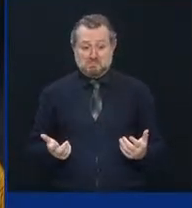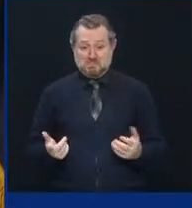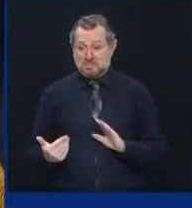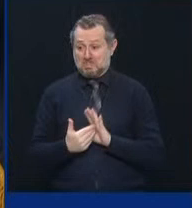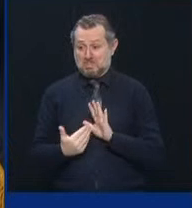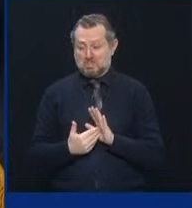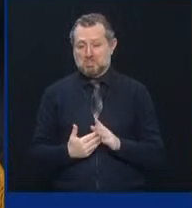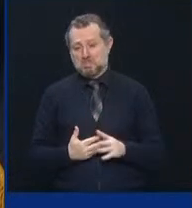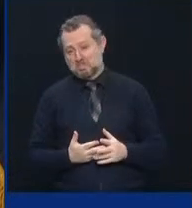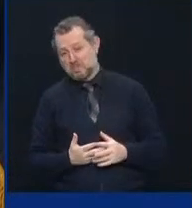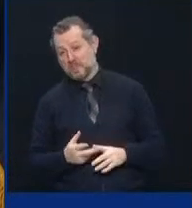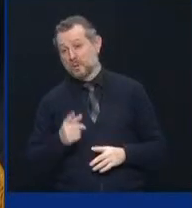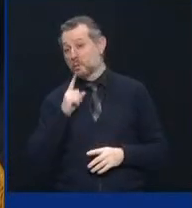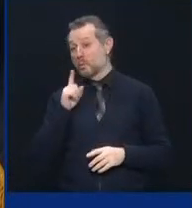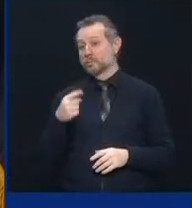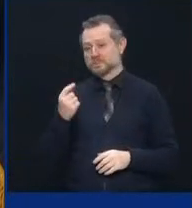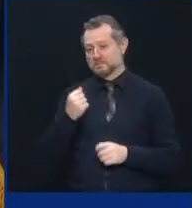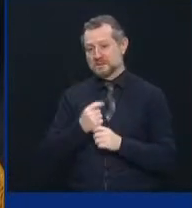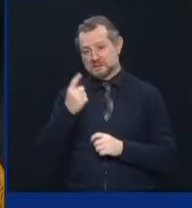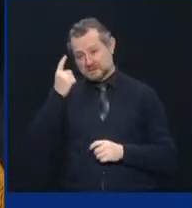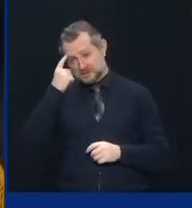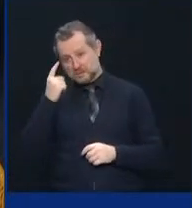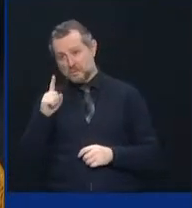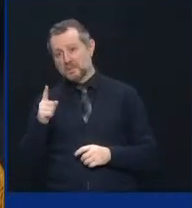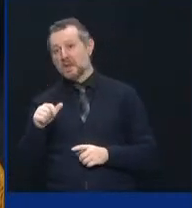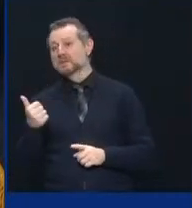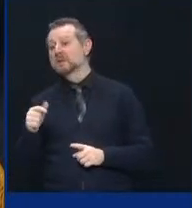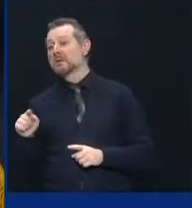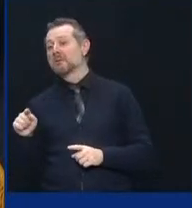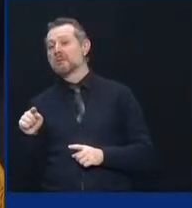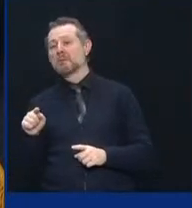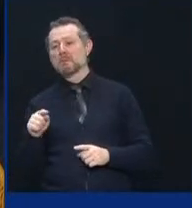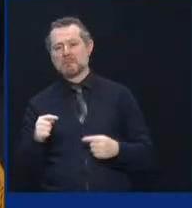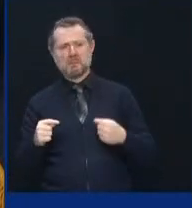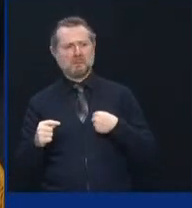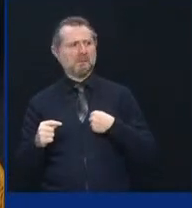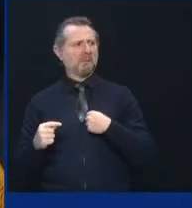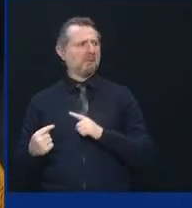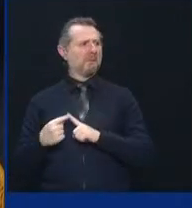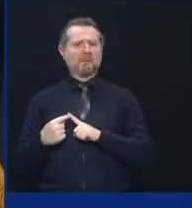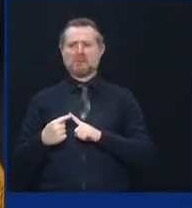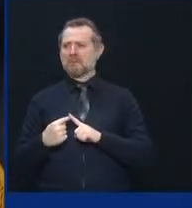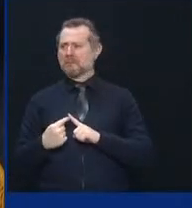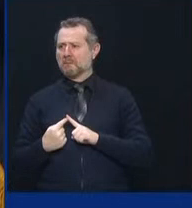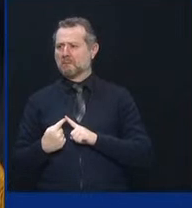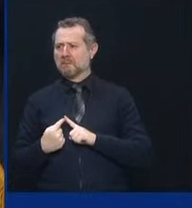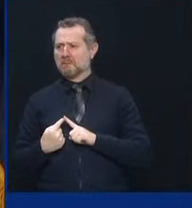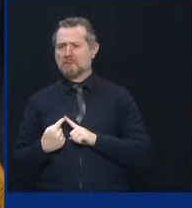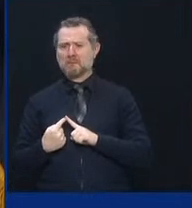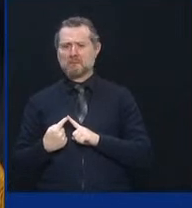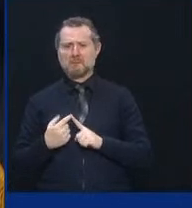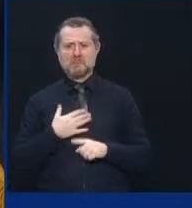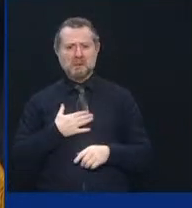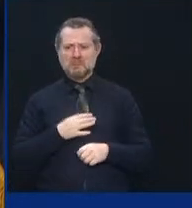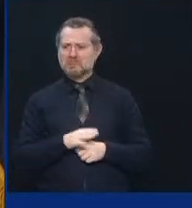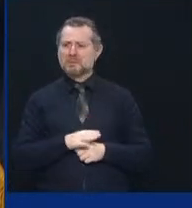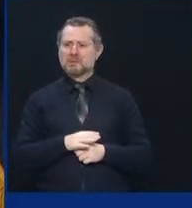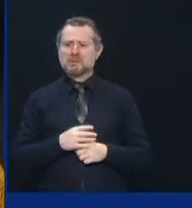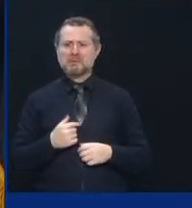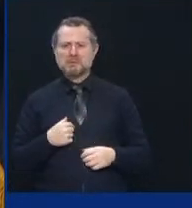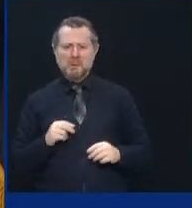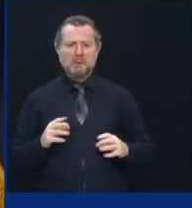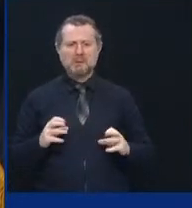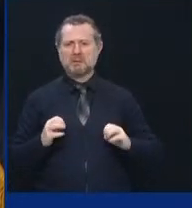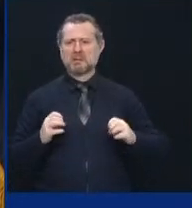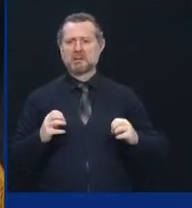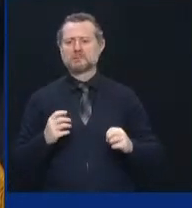makes sense when it's someone else, but when it applies to their business, no. And I understand that,